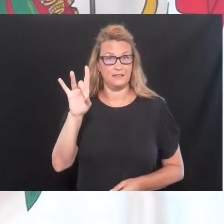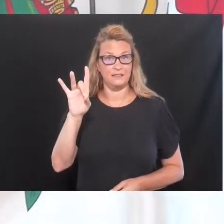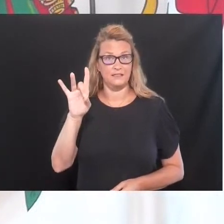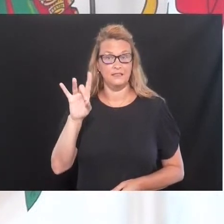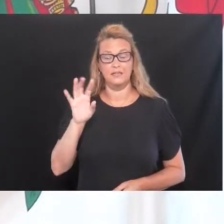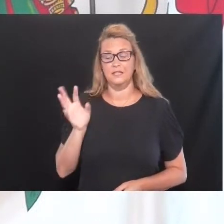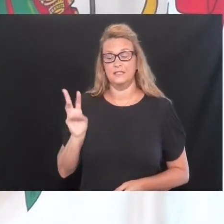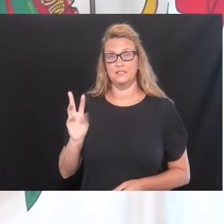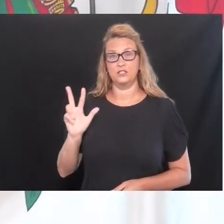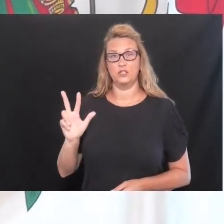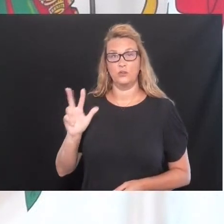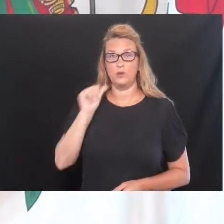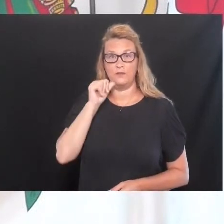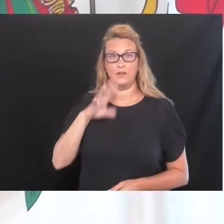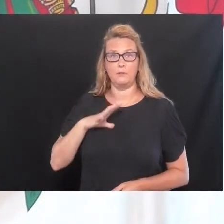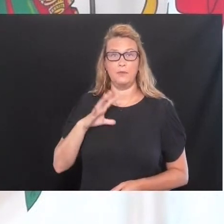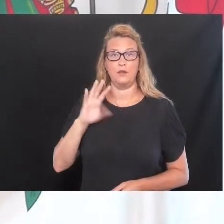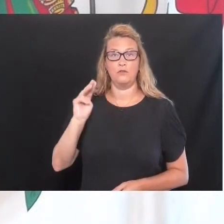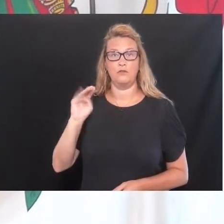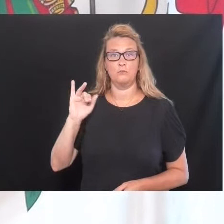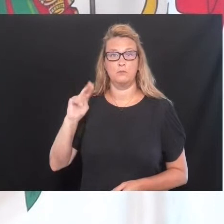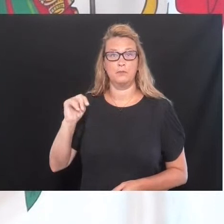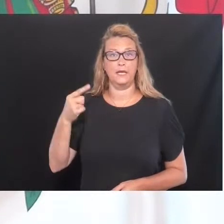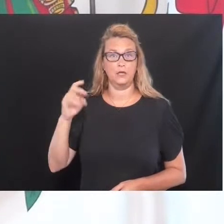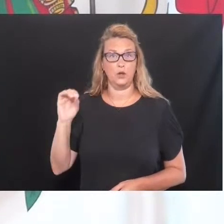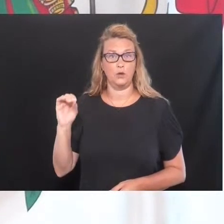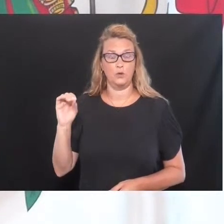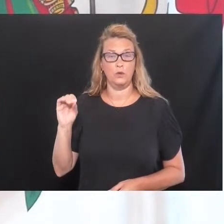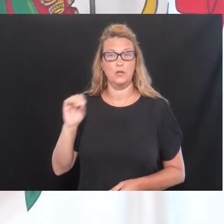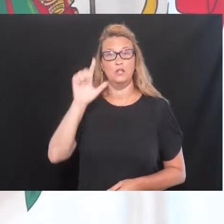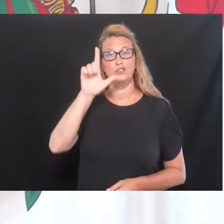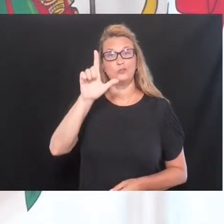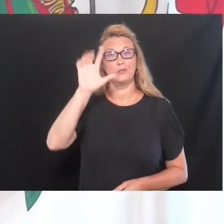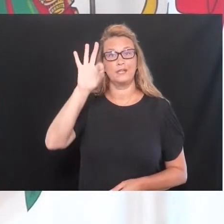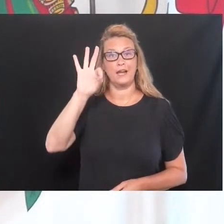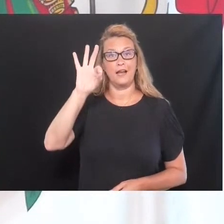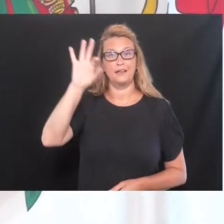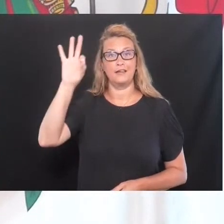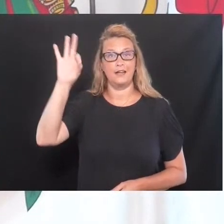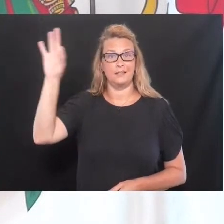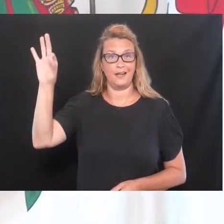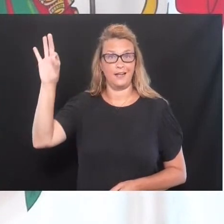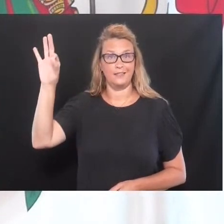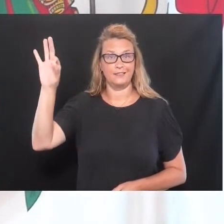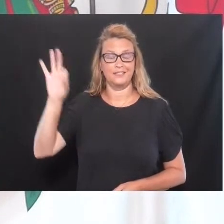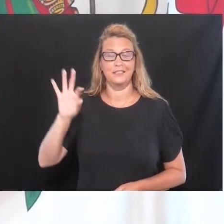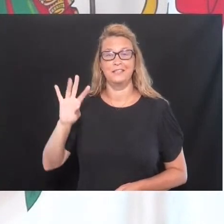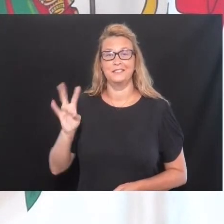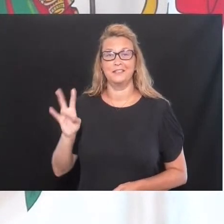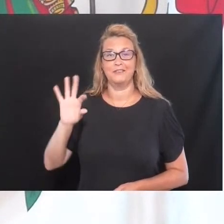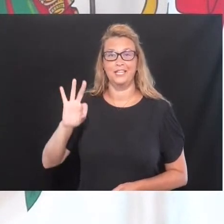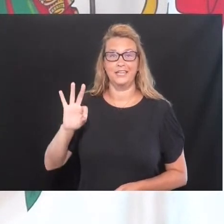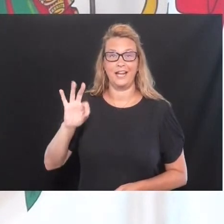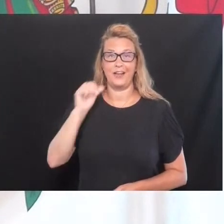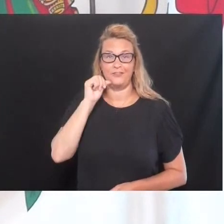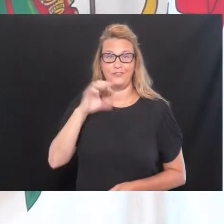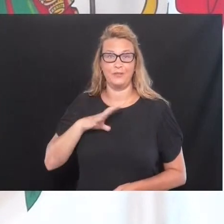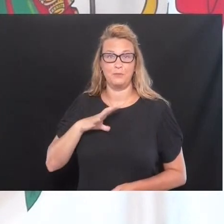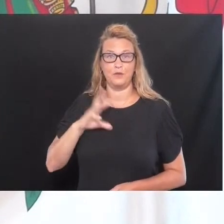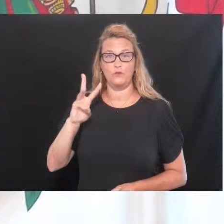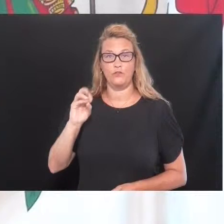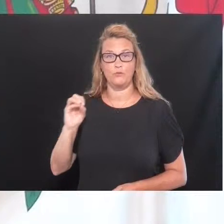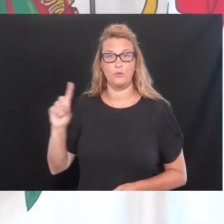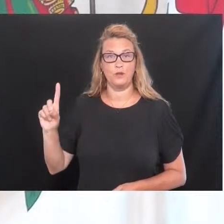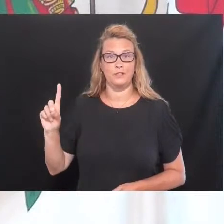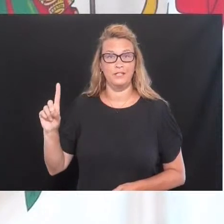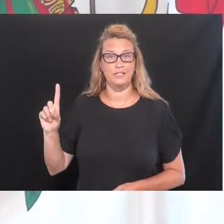is a 63-year-old female from Mingo County. Our 2,999th death is a 79-year-old female from Wood